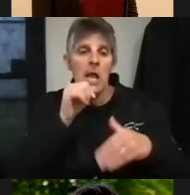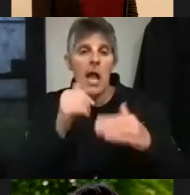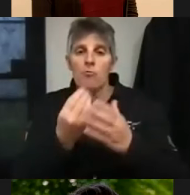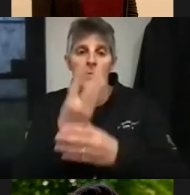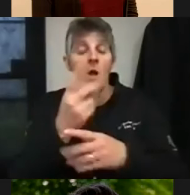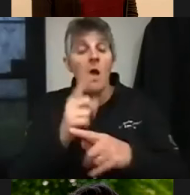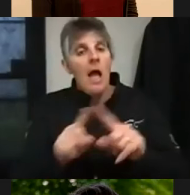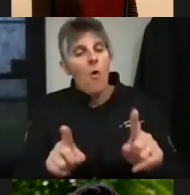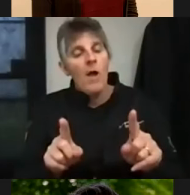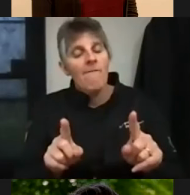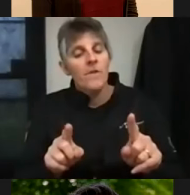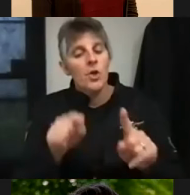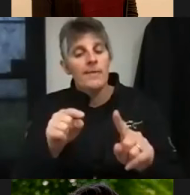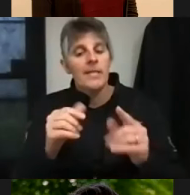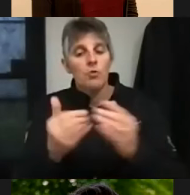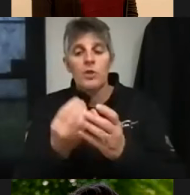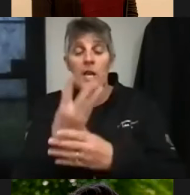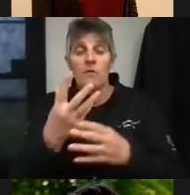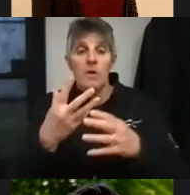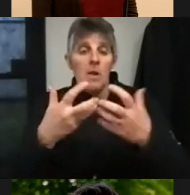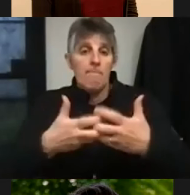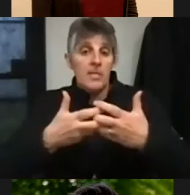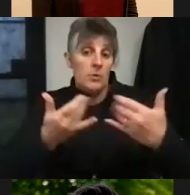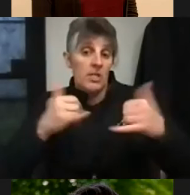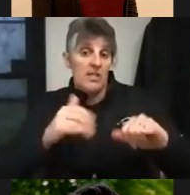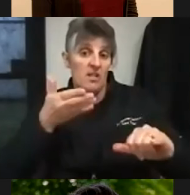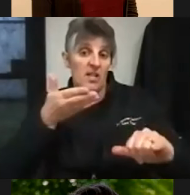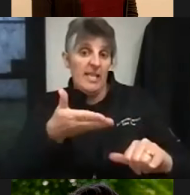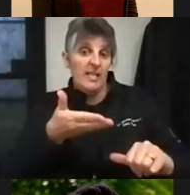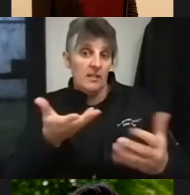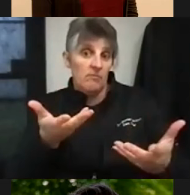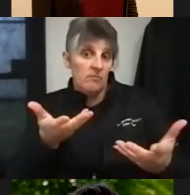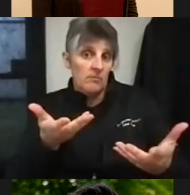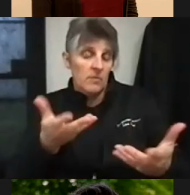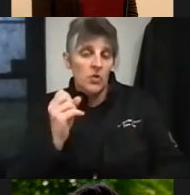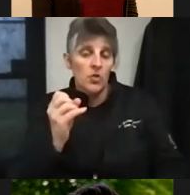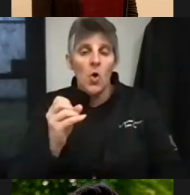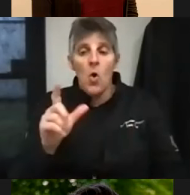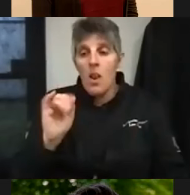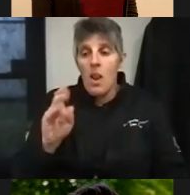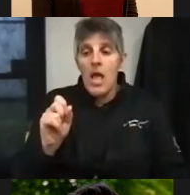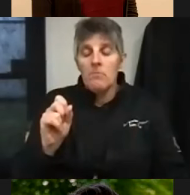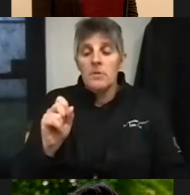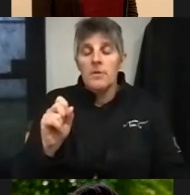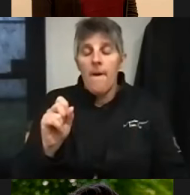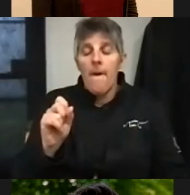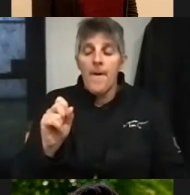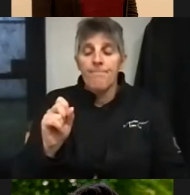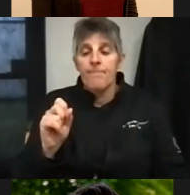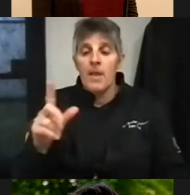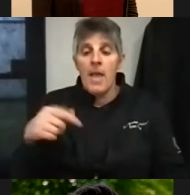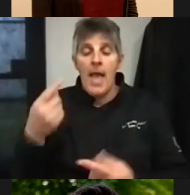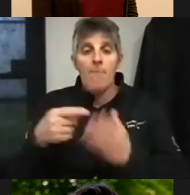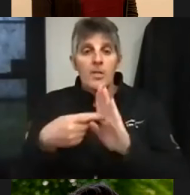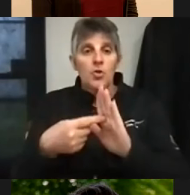However, this regenerative machinery still exists. So labs been